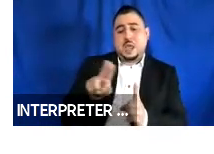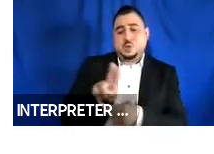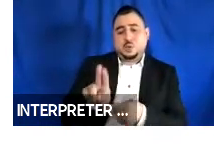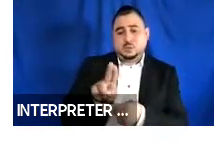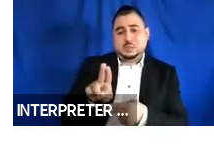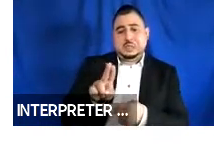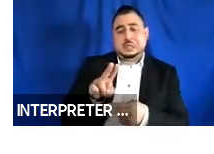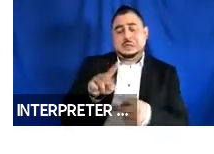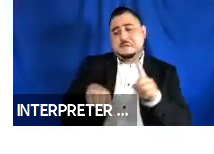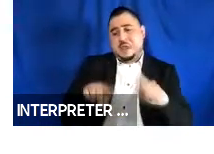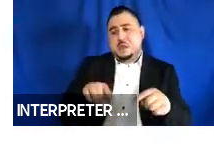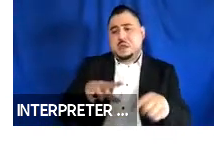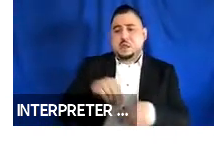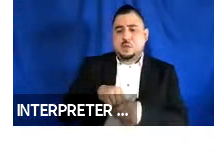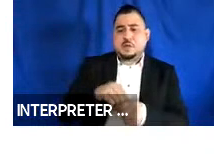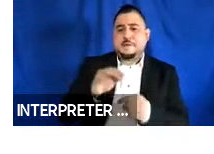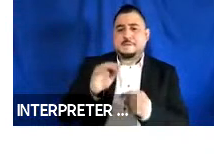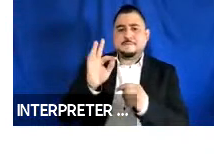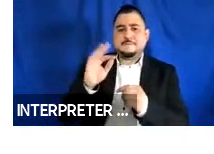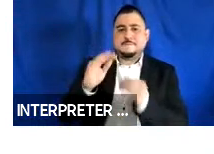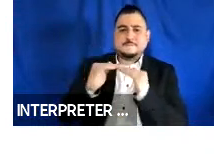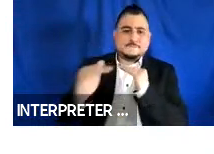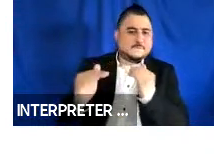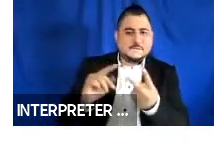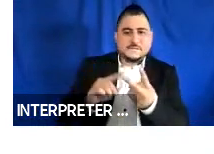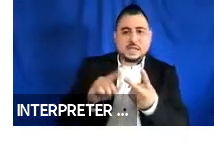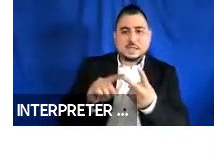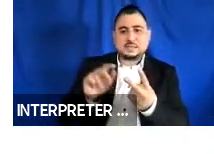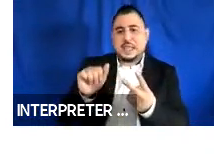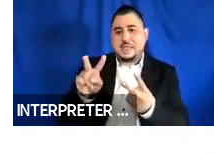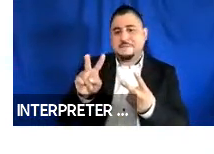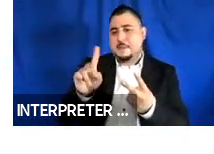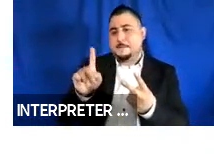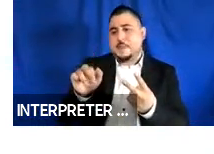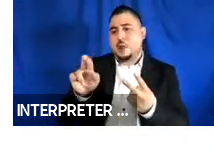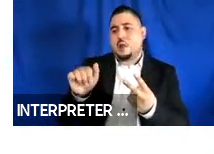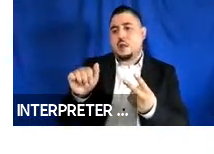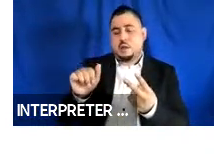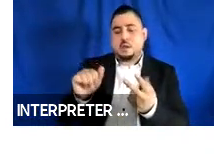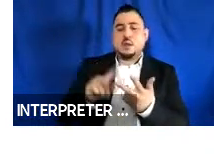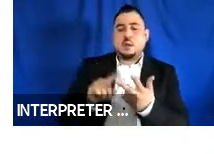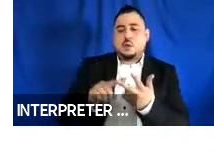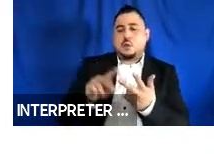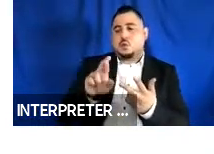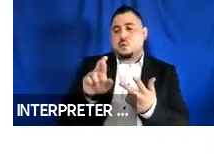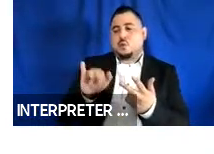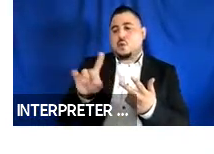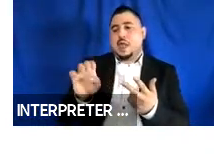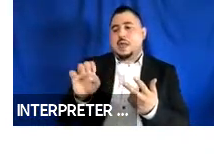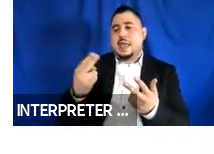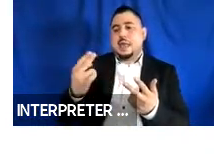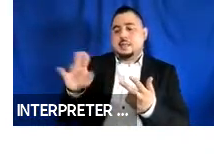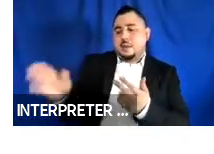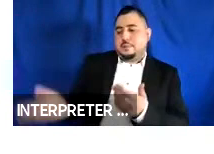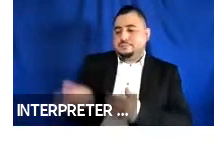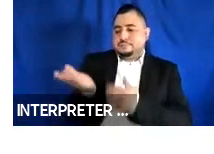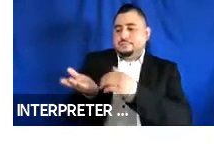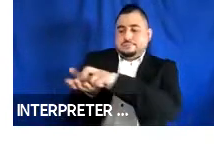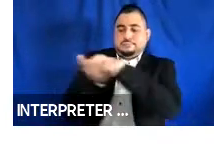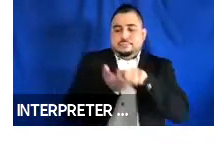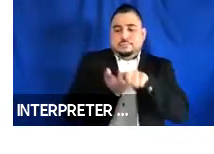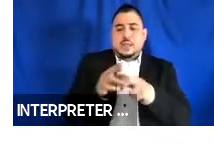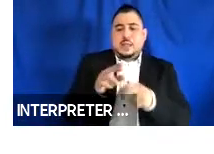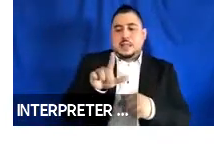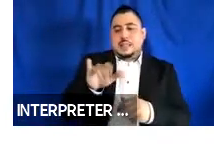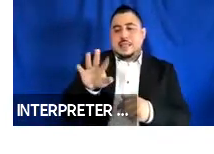and included fixed route public transit, ADA complimentary paratransit, ride-hailing services such as Lyft or Uber, school